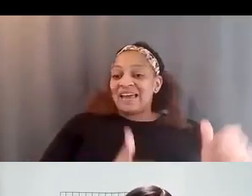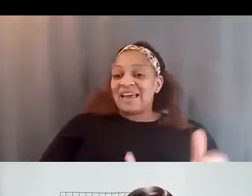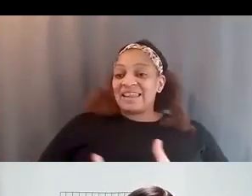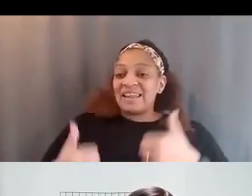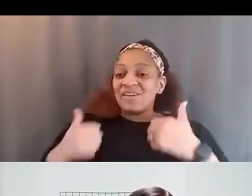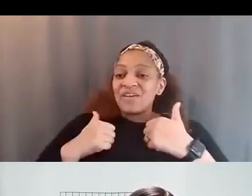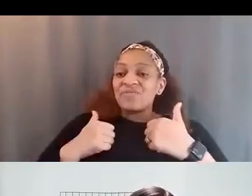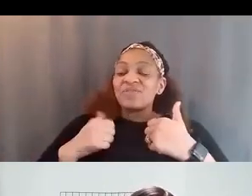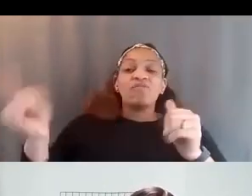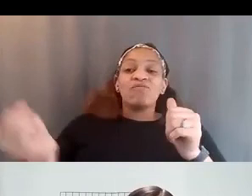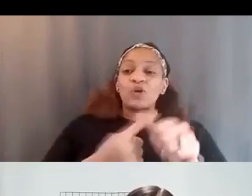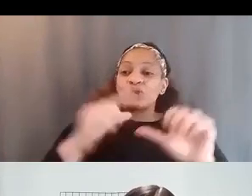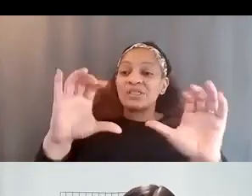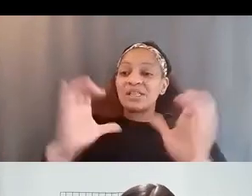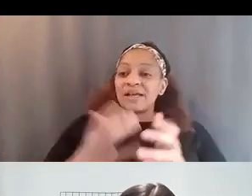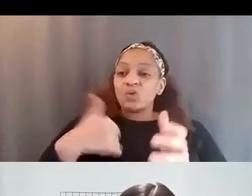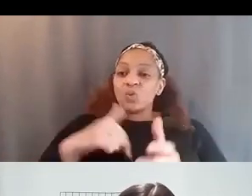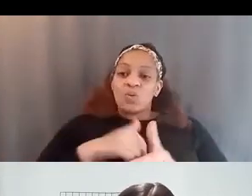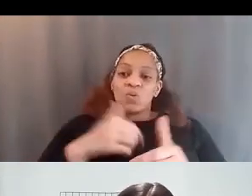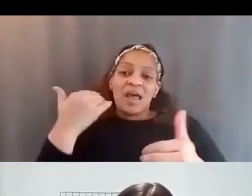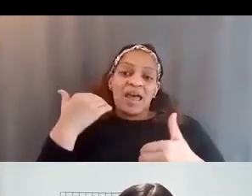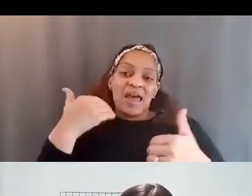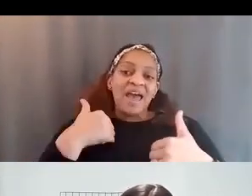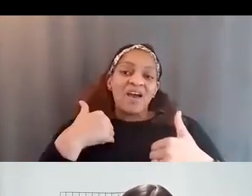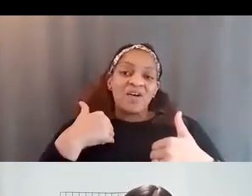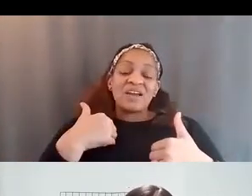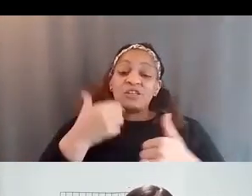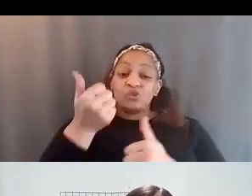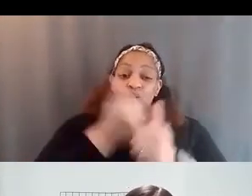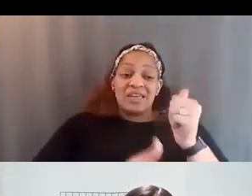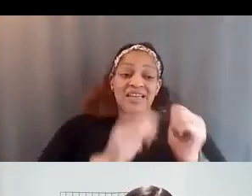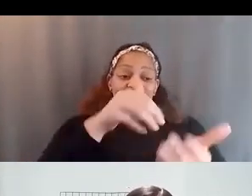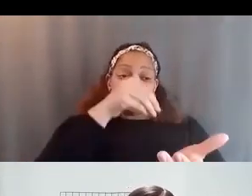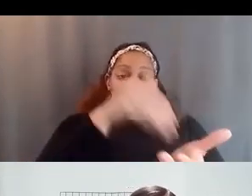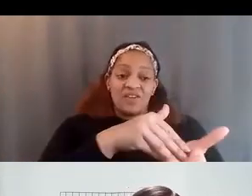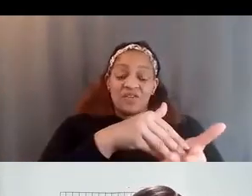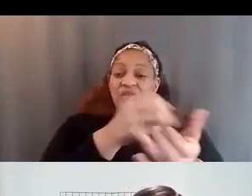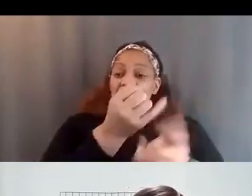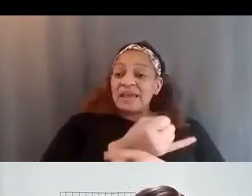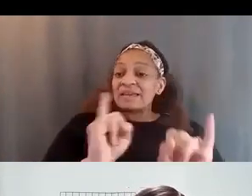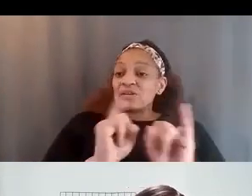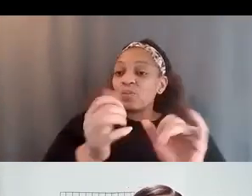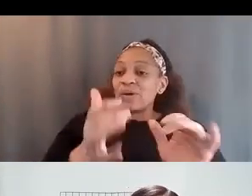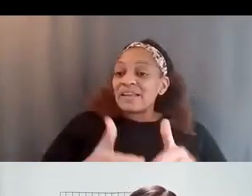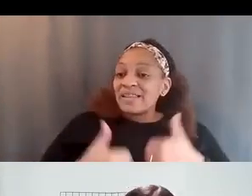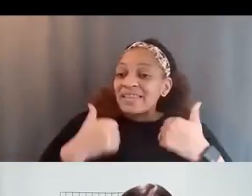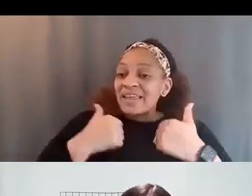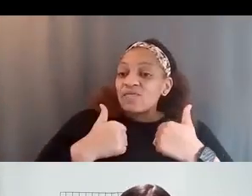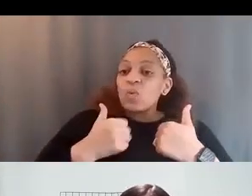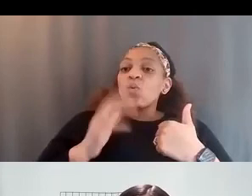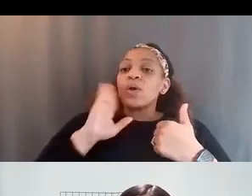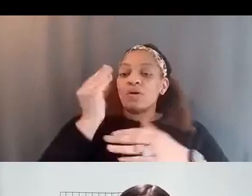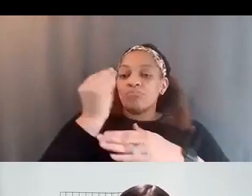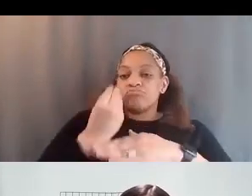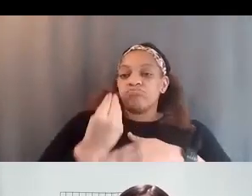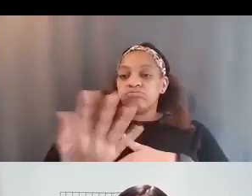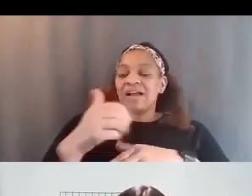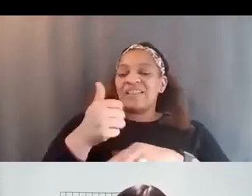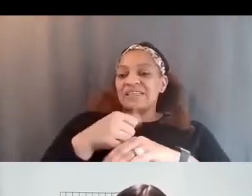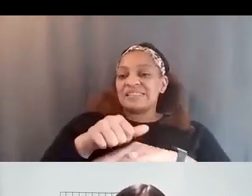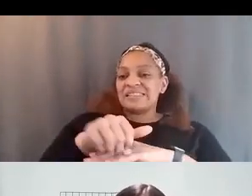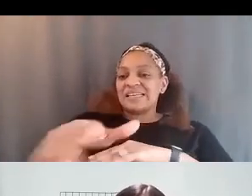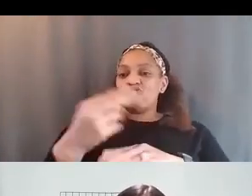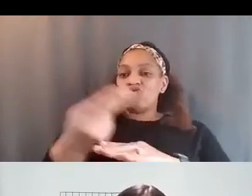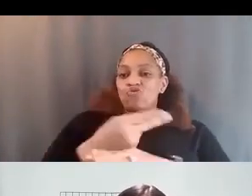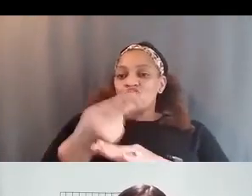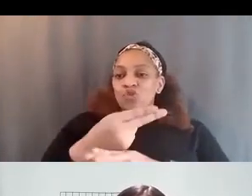we will be sending each Center for Independent Living username and some credentials to access that class and